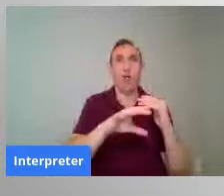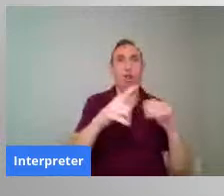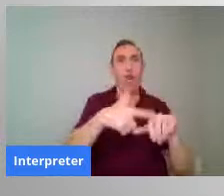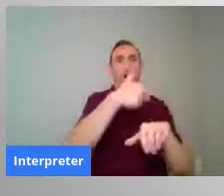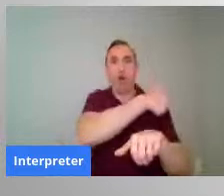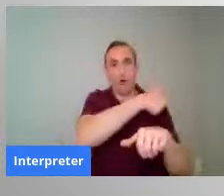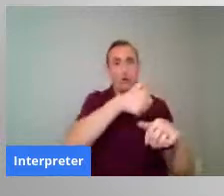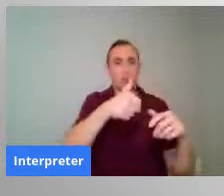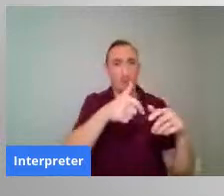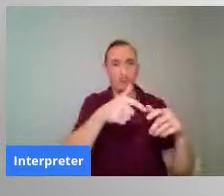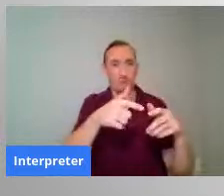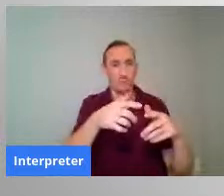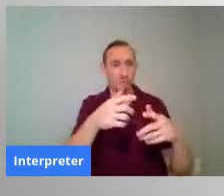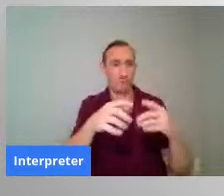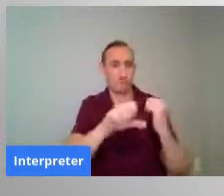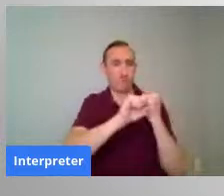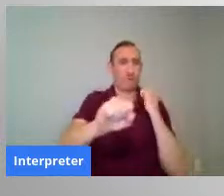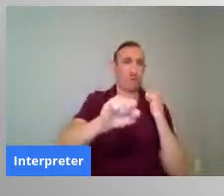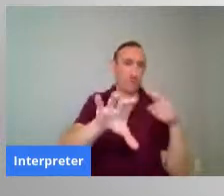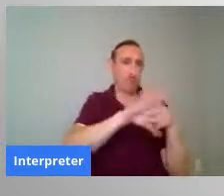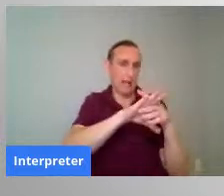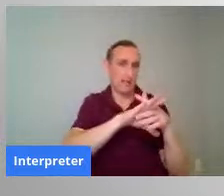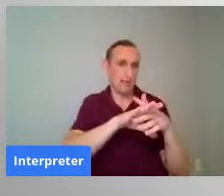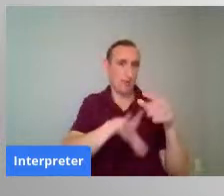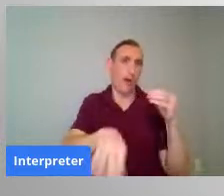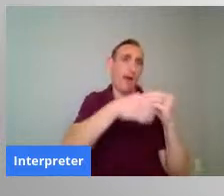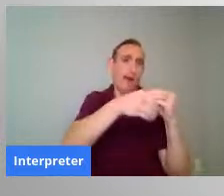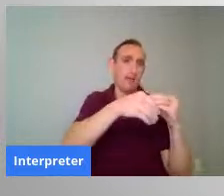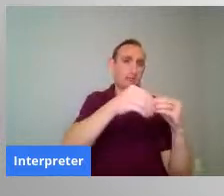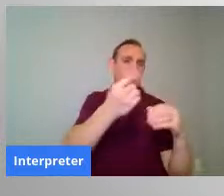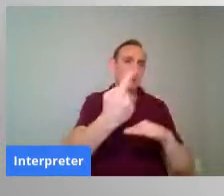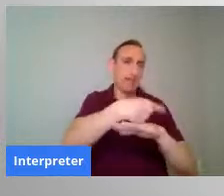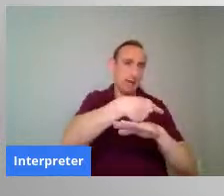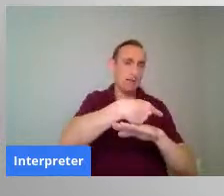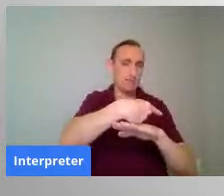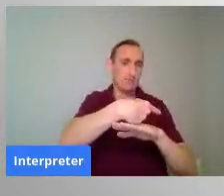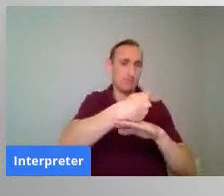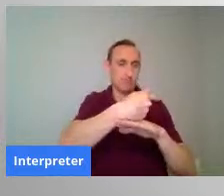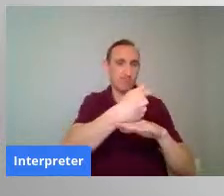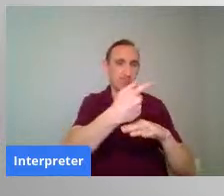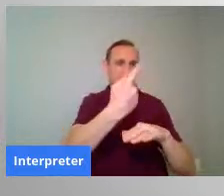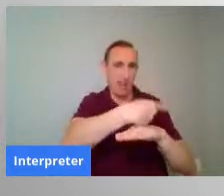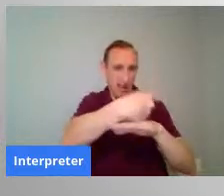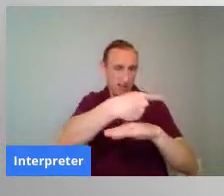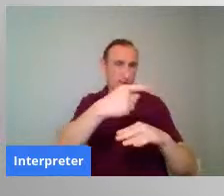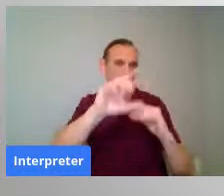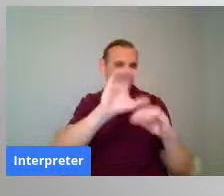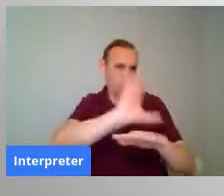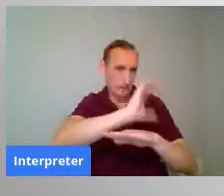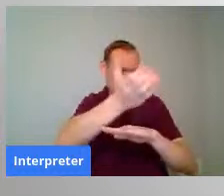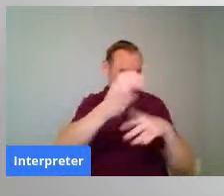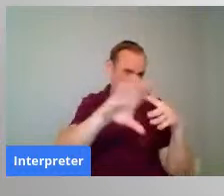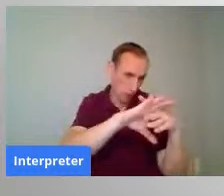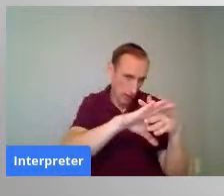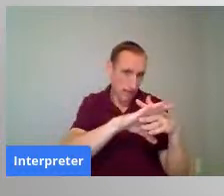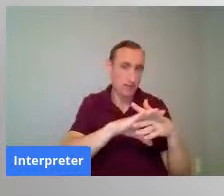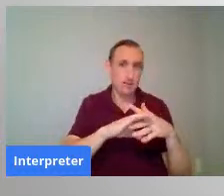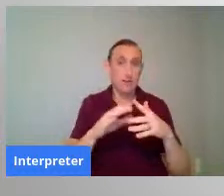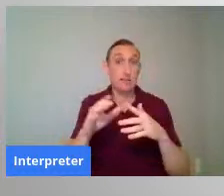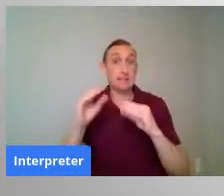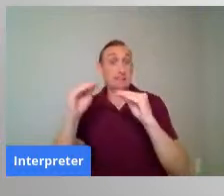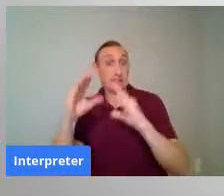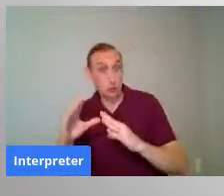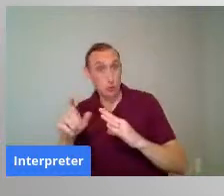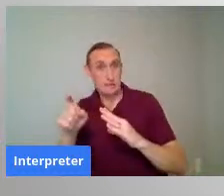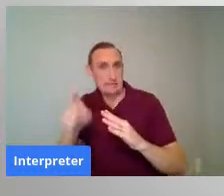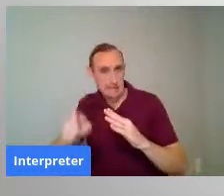190 days and it is really, really difficult to figure out where 190 days live. And so that's where